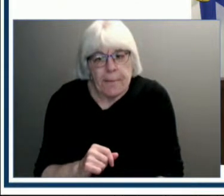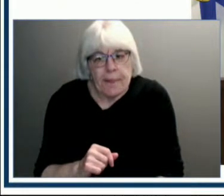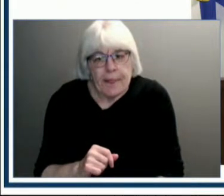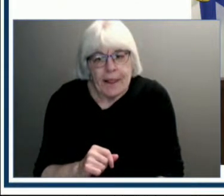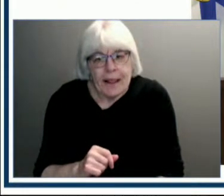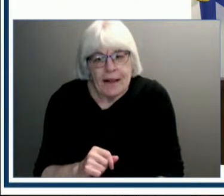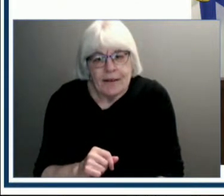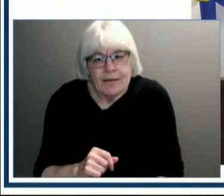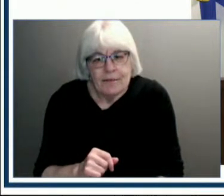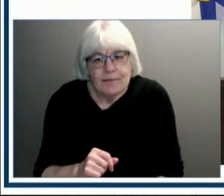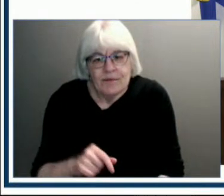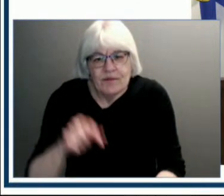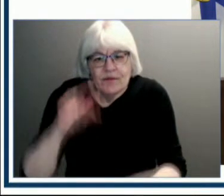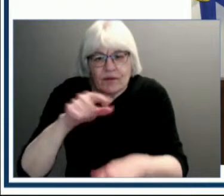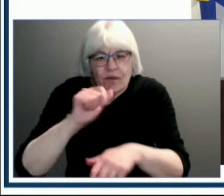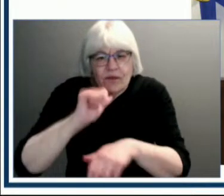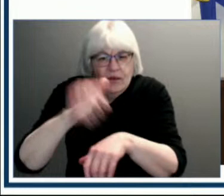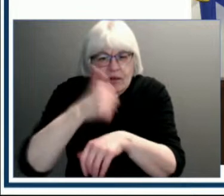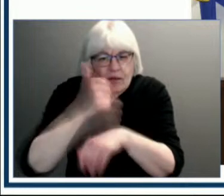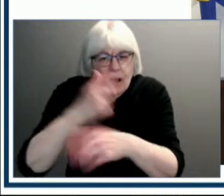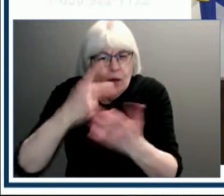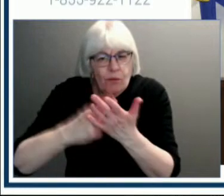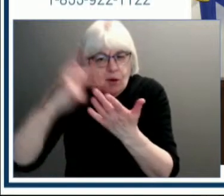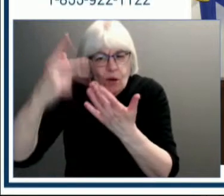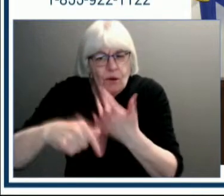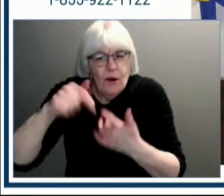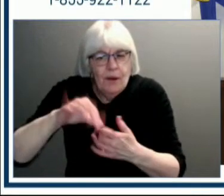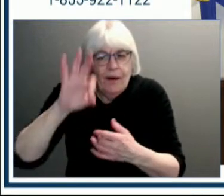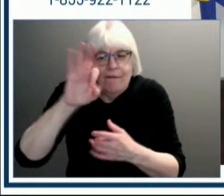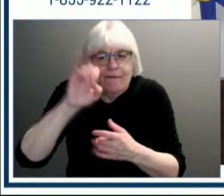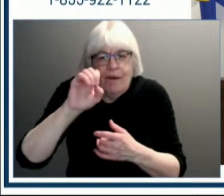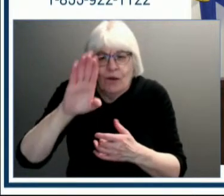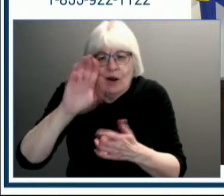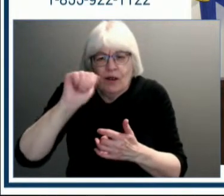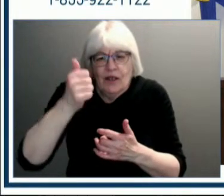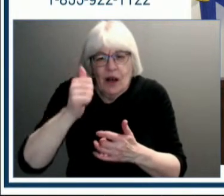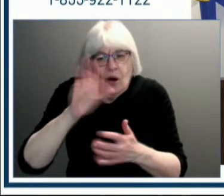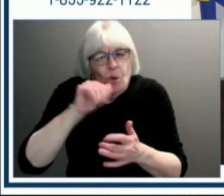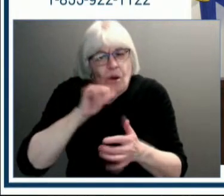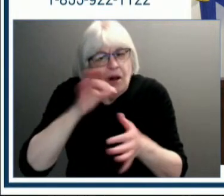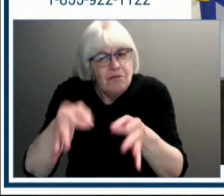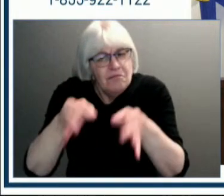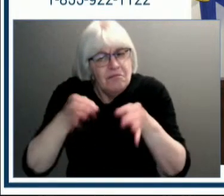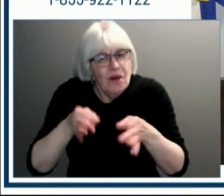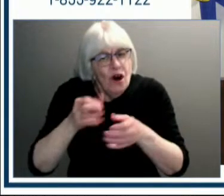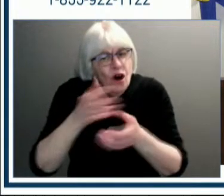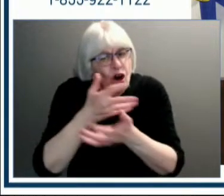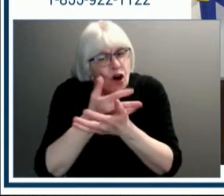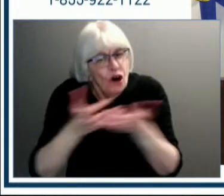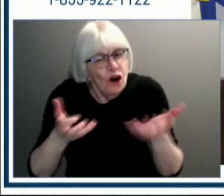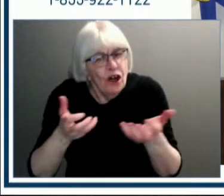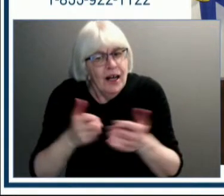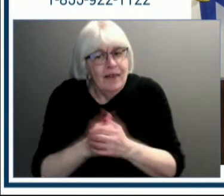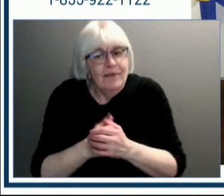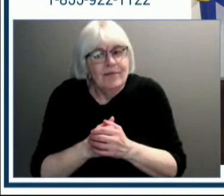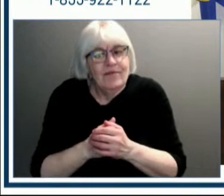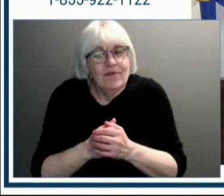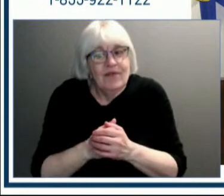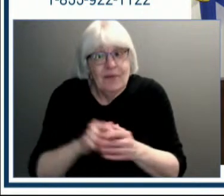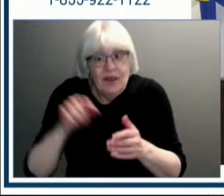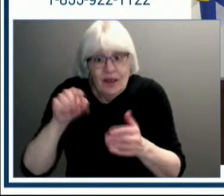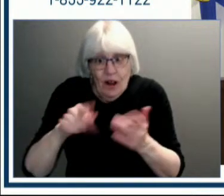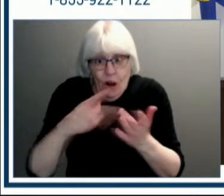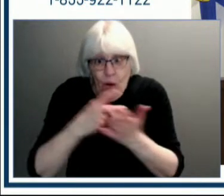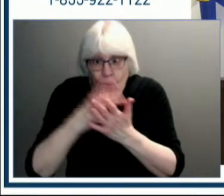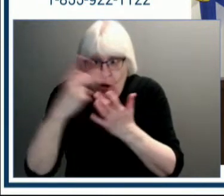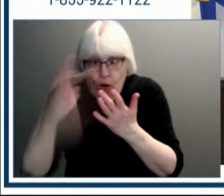earlier because of the current wave we're in. Pardon me. The new program will be retroactive to December 20th, which is several weeks